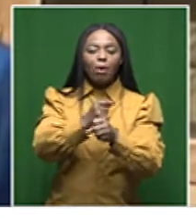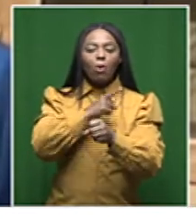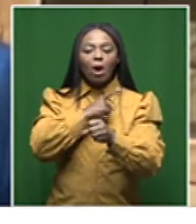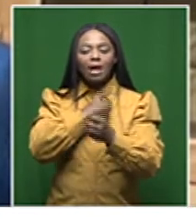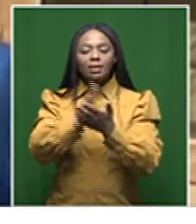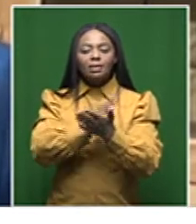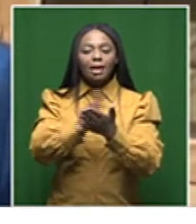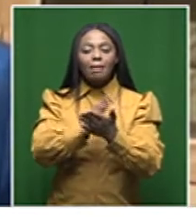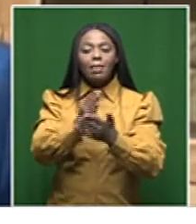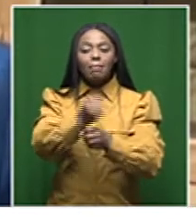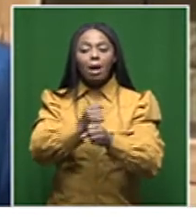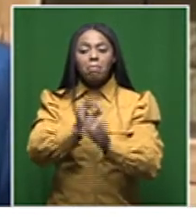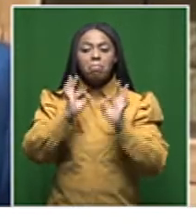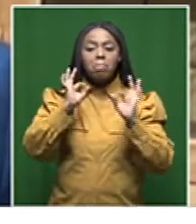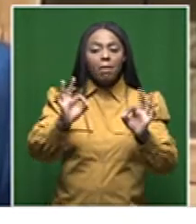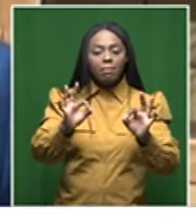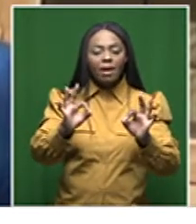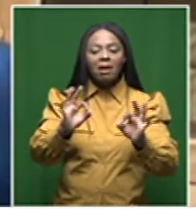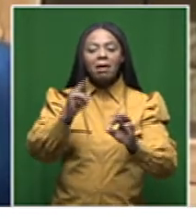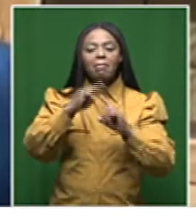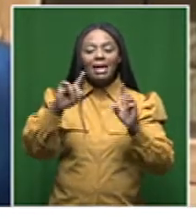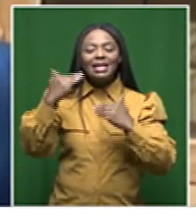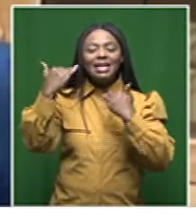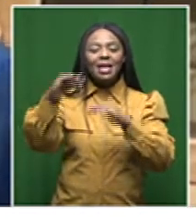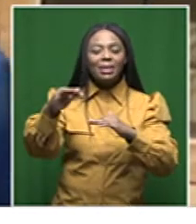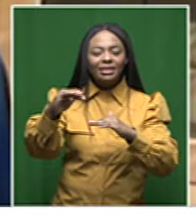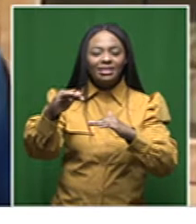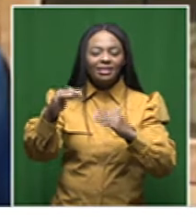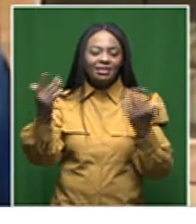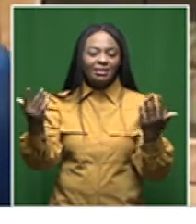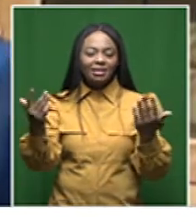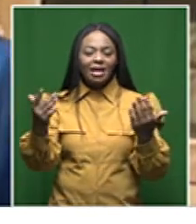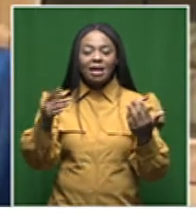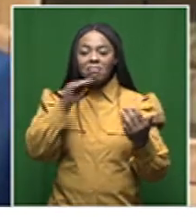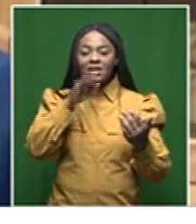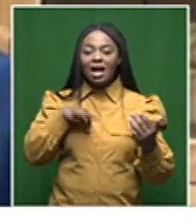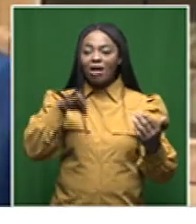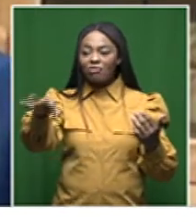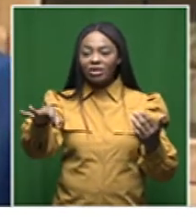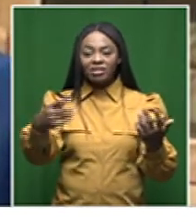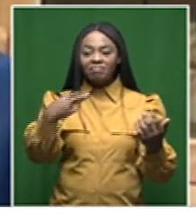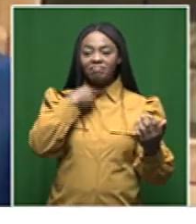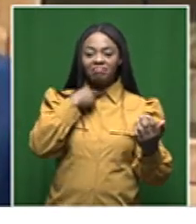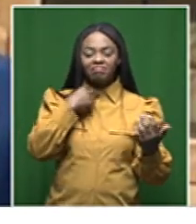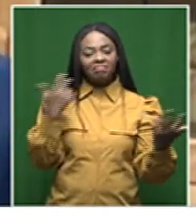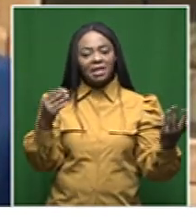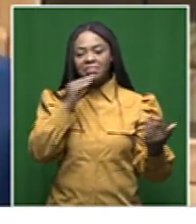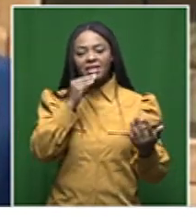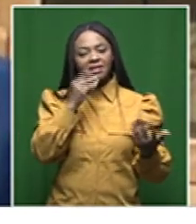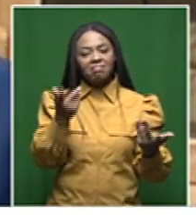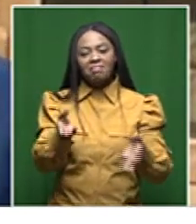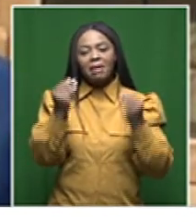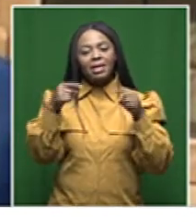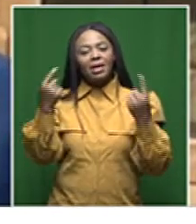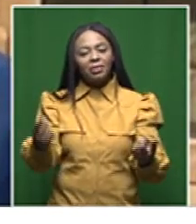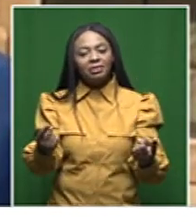are effective, are actually limited by access and by affordability. But that being said, if you look at the simplest way